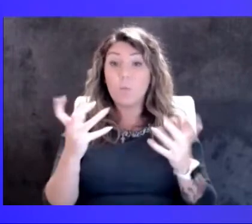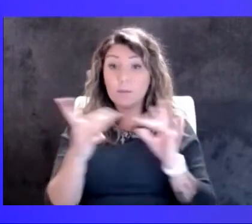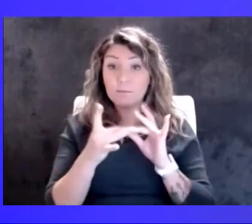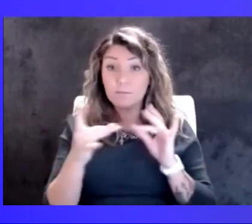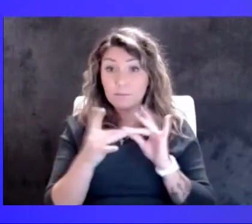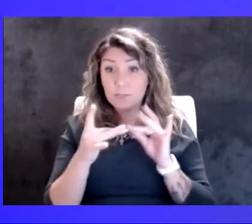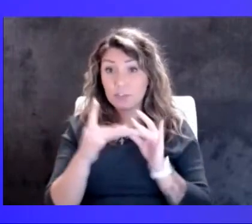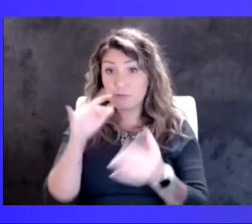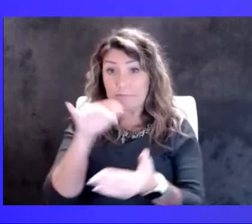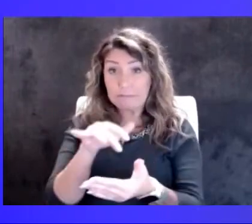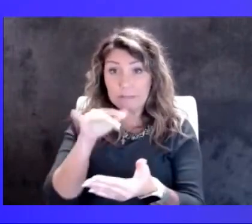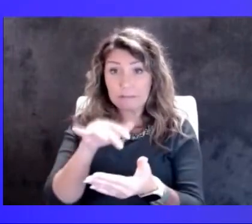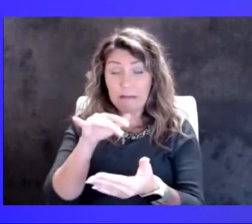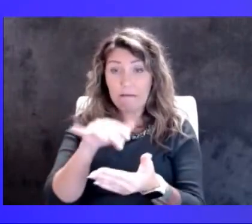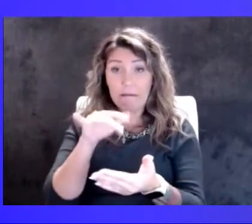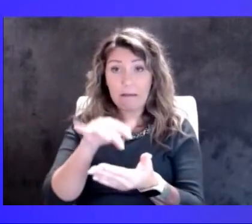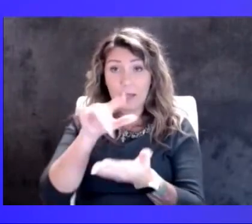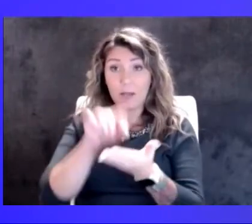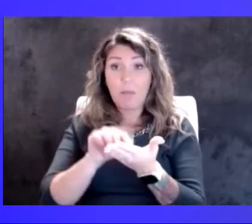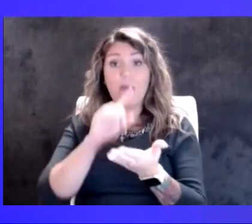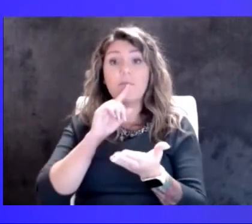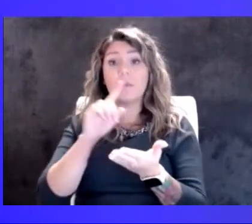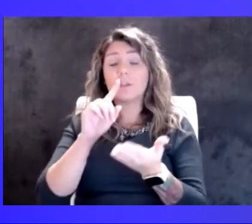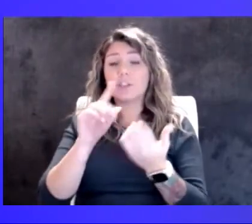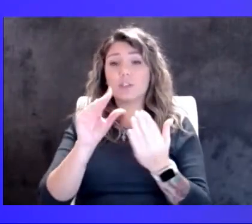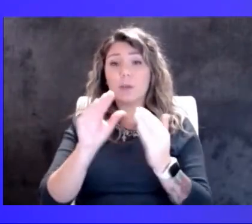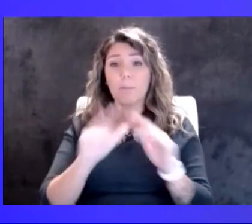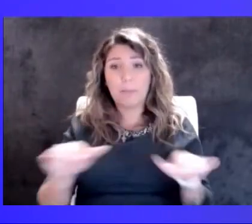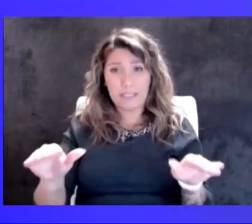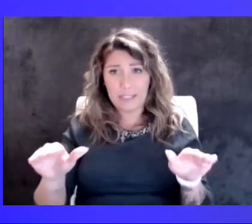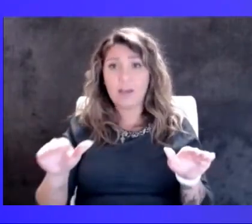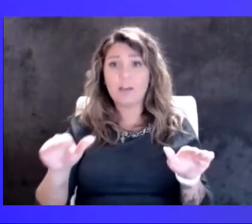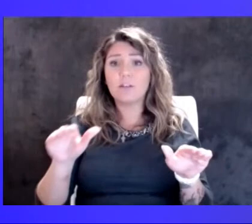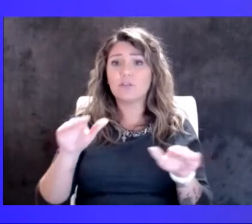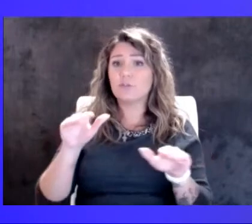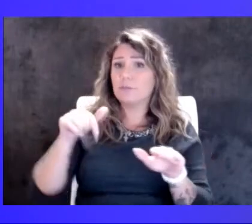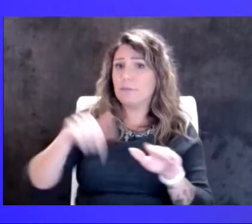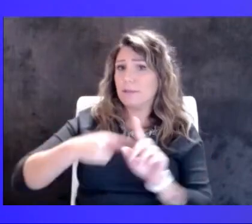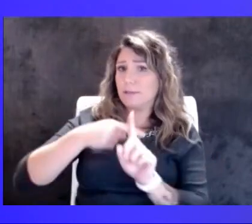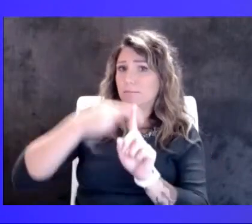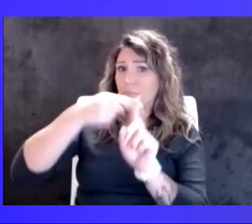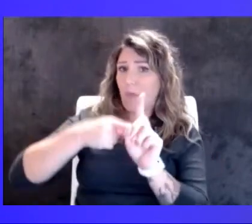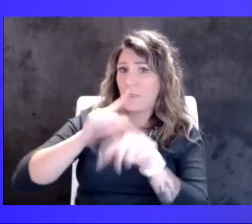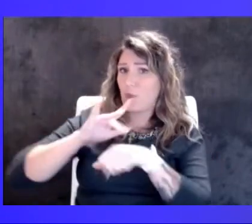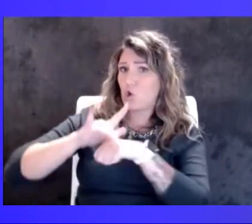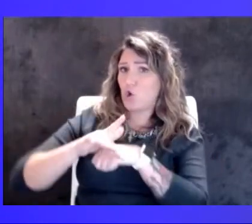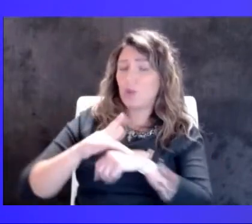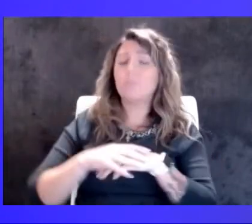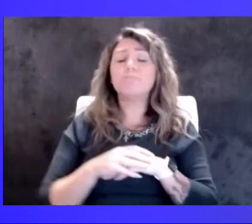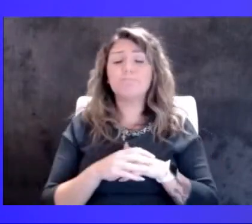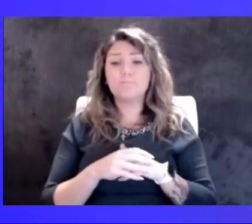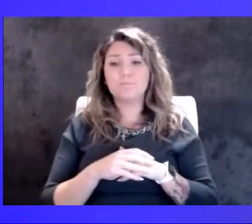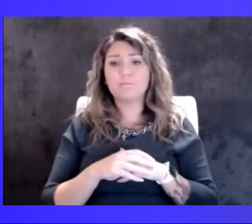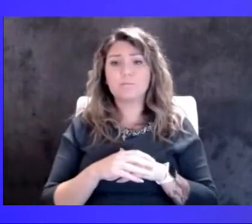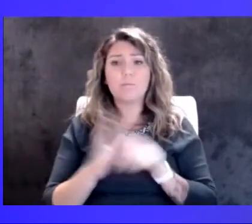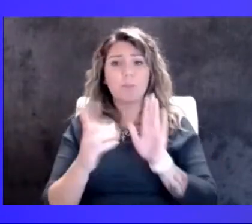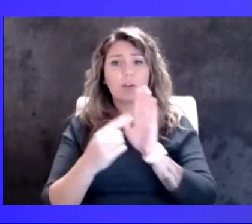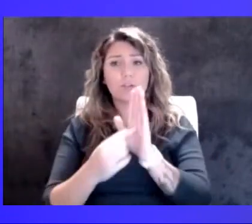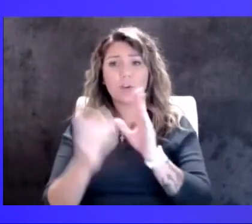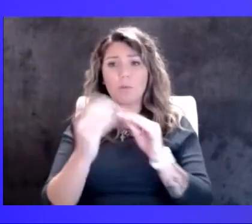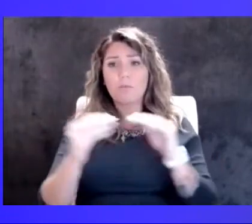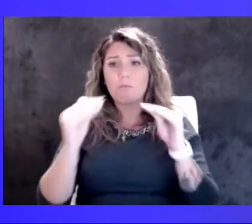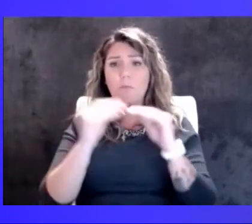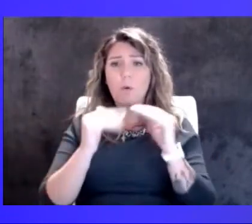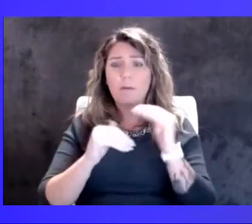was published in Pediatrics earlier this month that demonstrated that more than